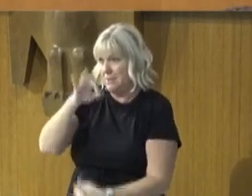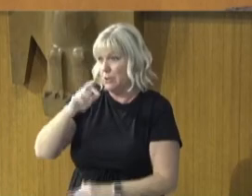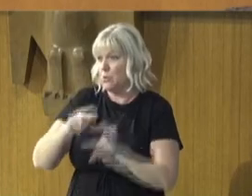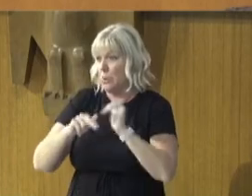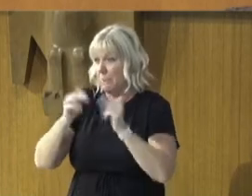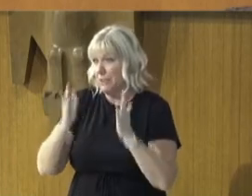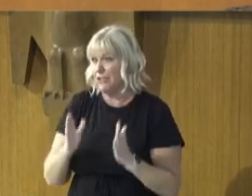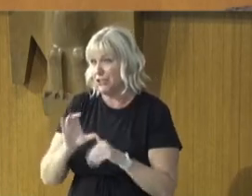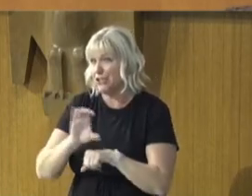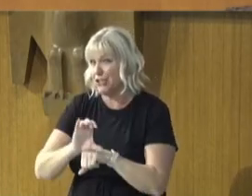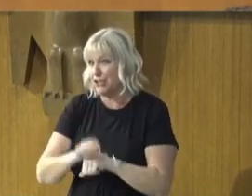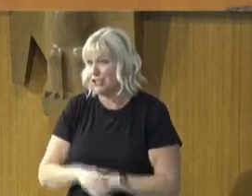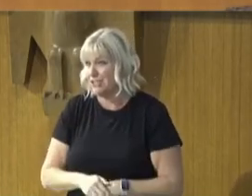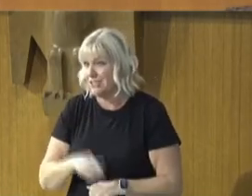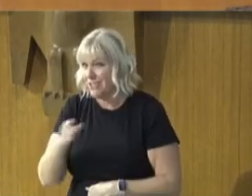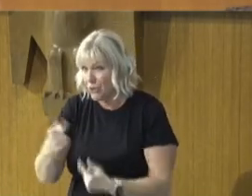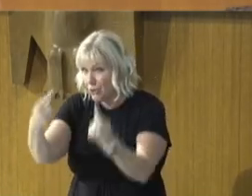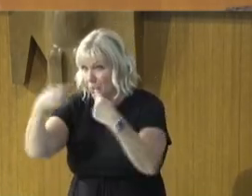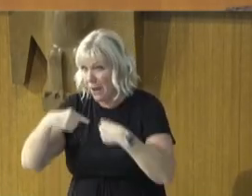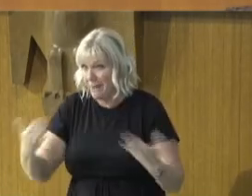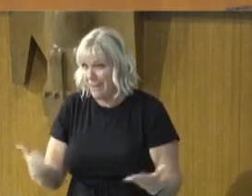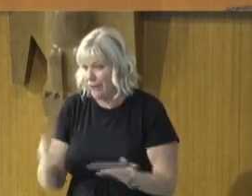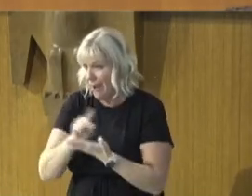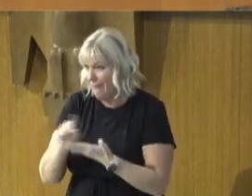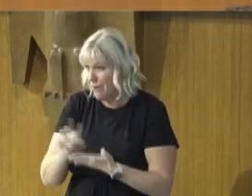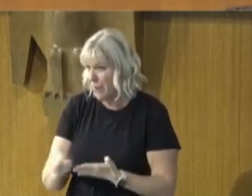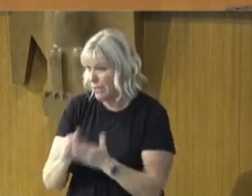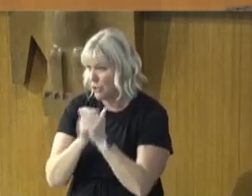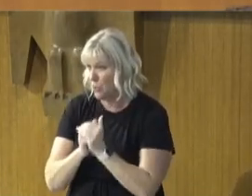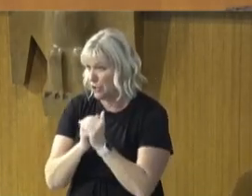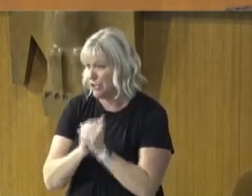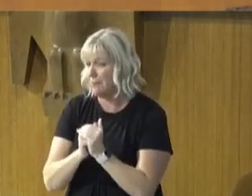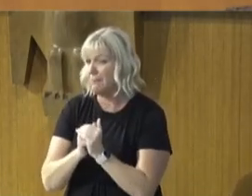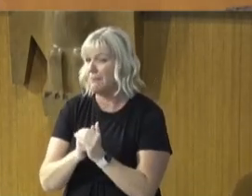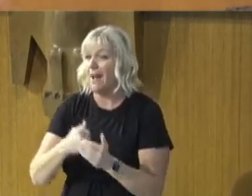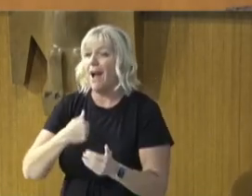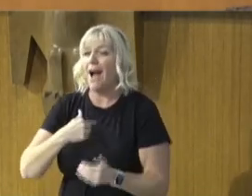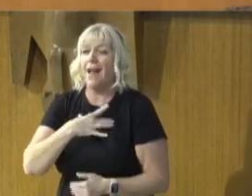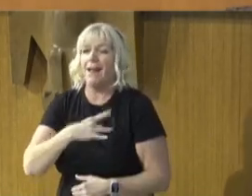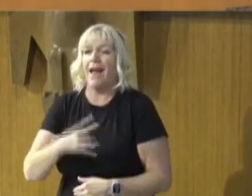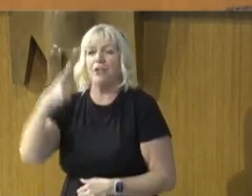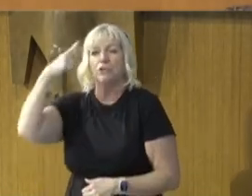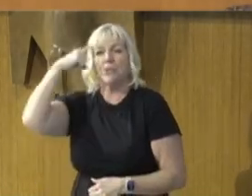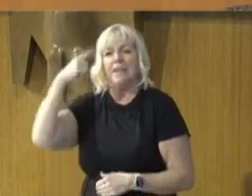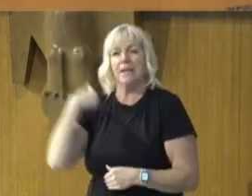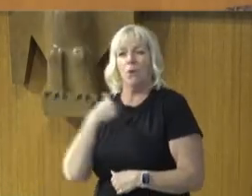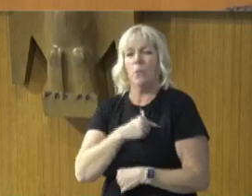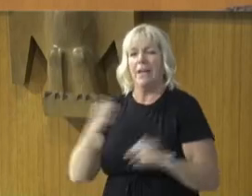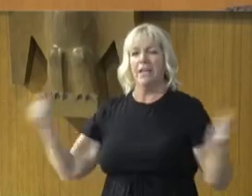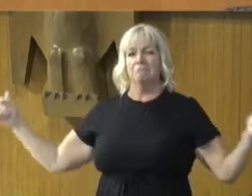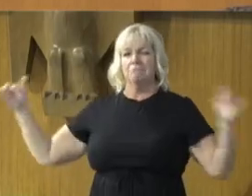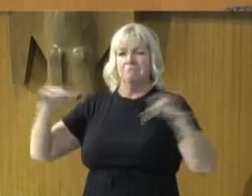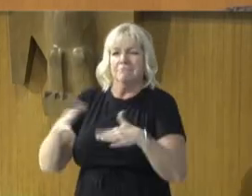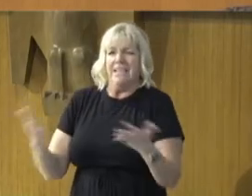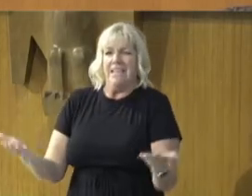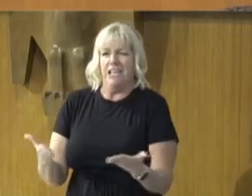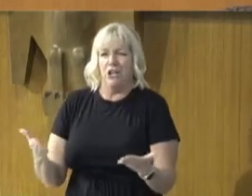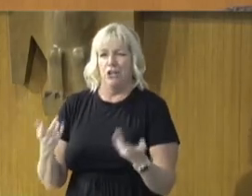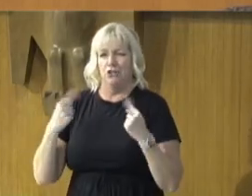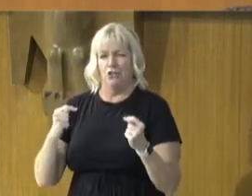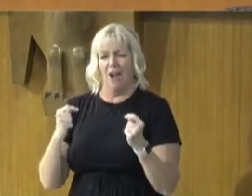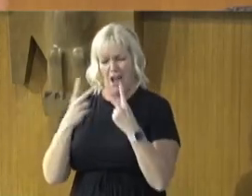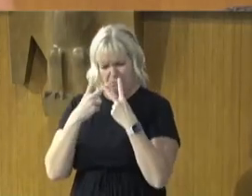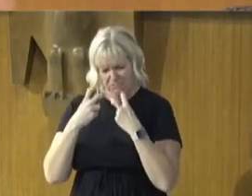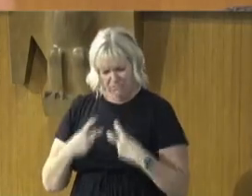And when you come to worship here each week, I like to think of it as collectively consulting our spiritual blueprints,